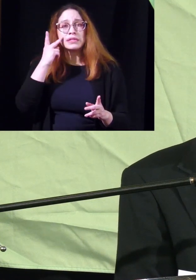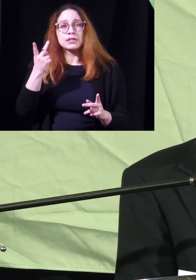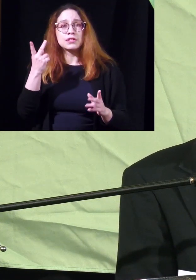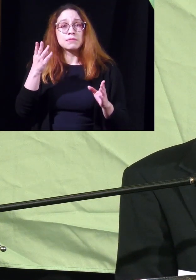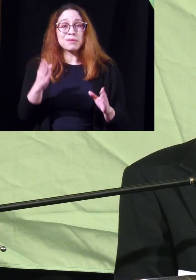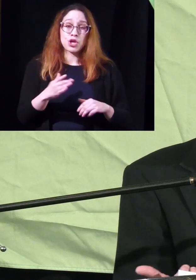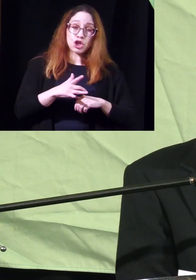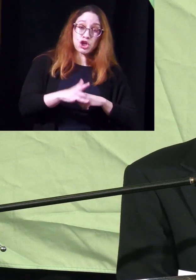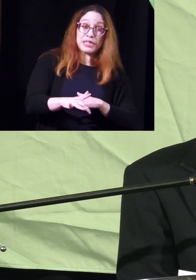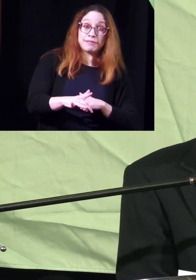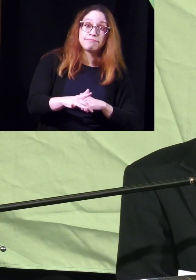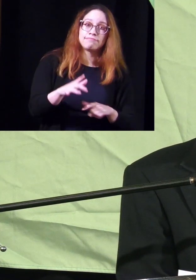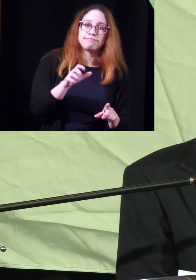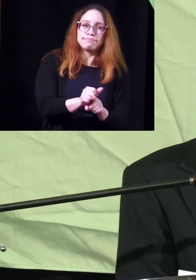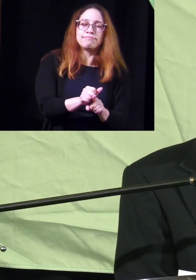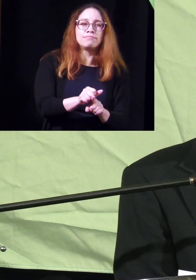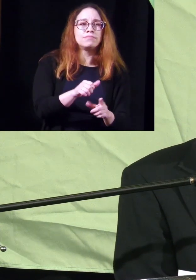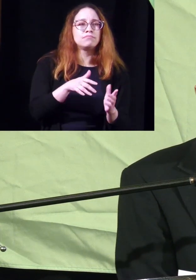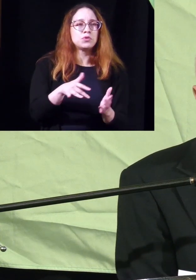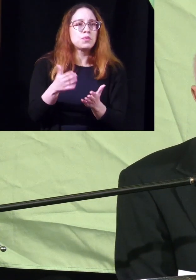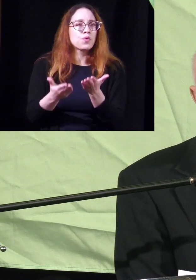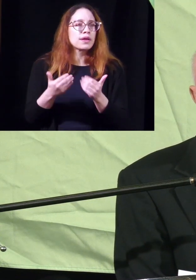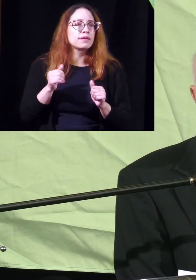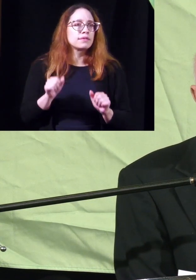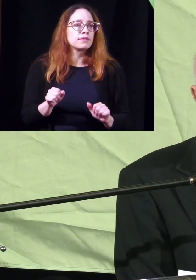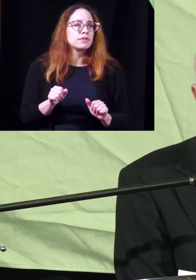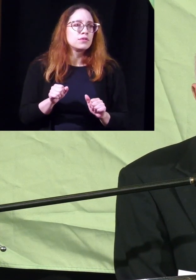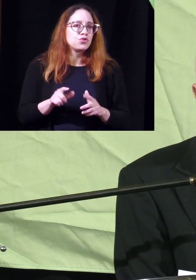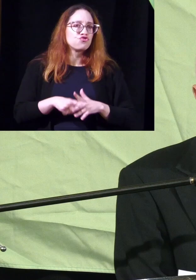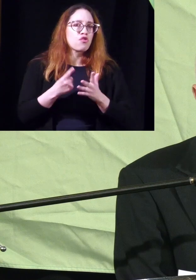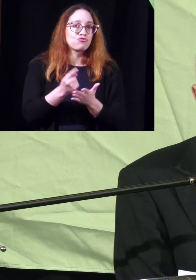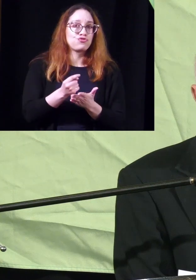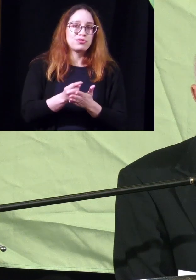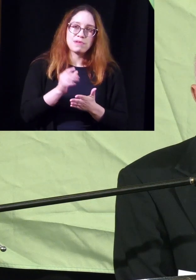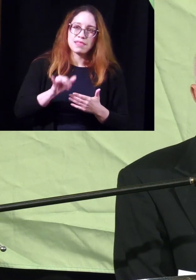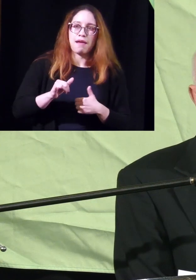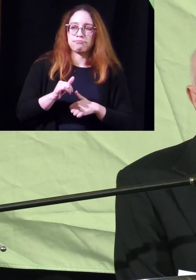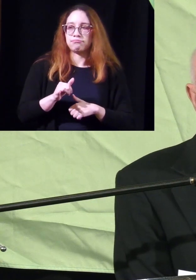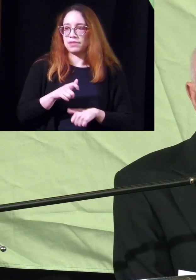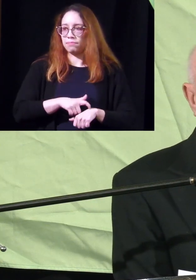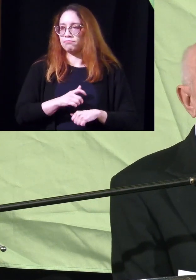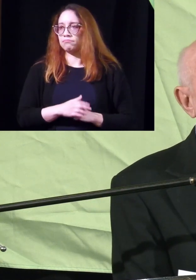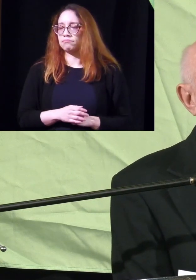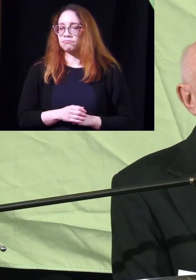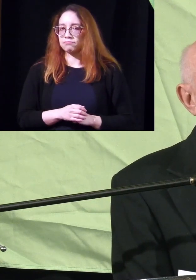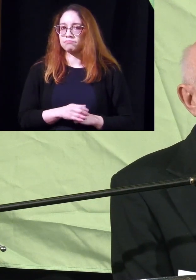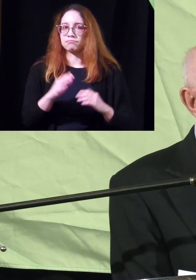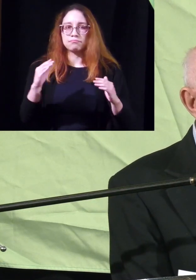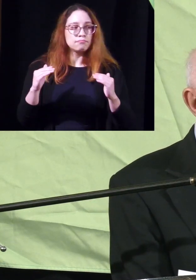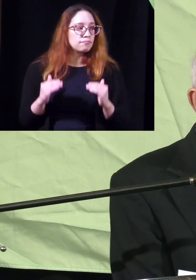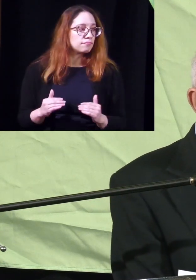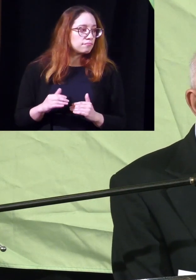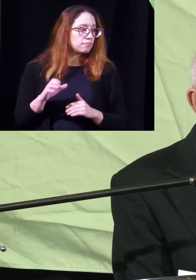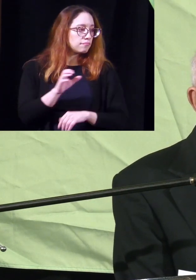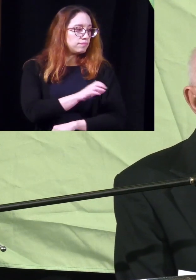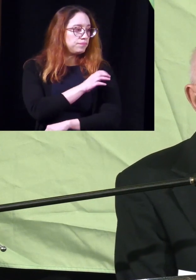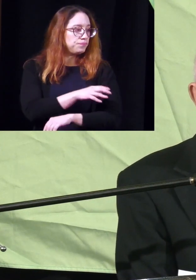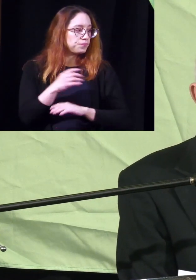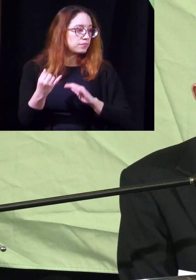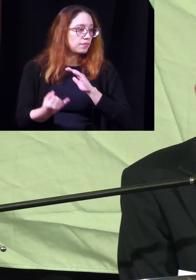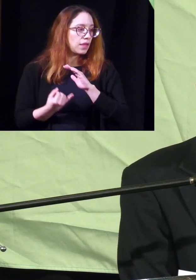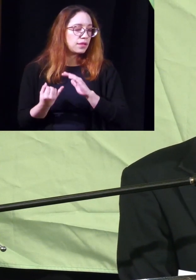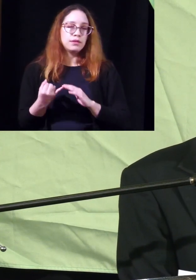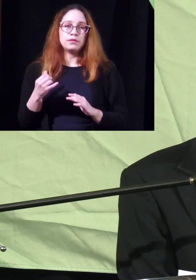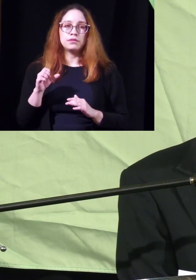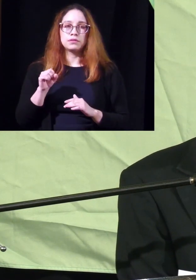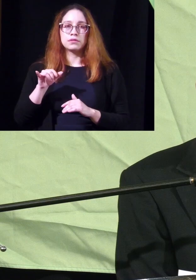that early, that the studies have suggested maybe we should start treatment that early. The next stage is the clinically isolated syndrome,